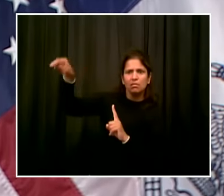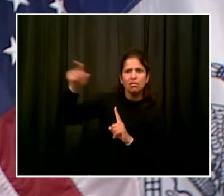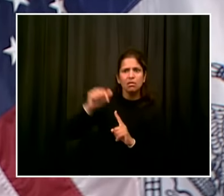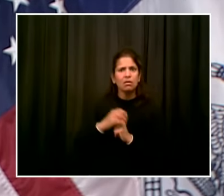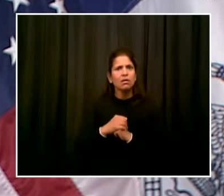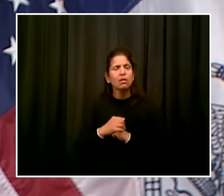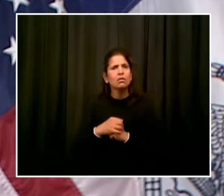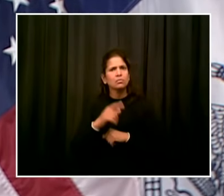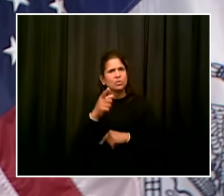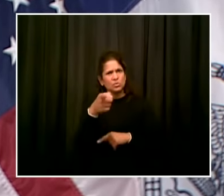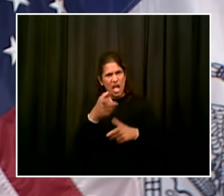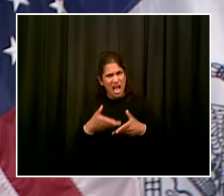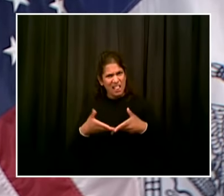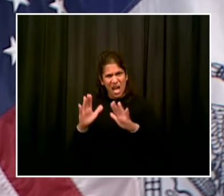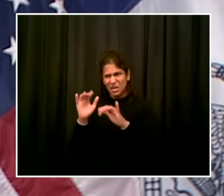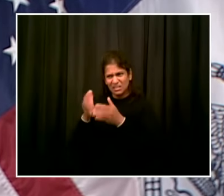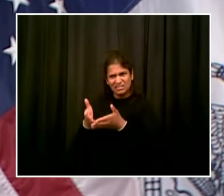down weeks ago.